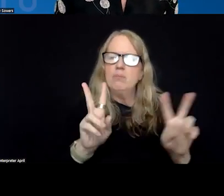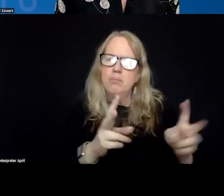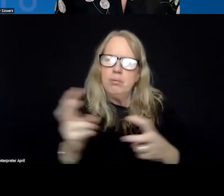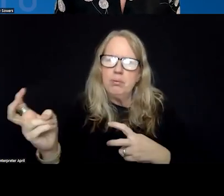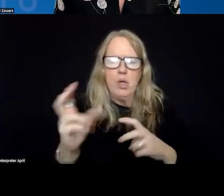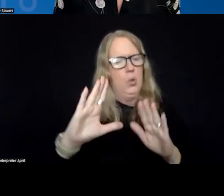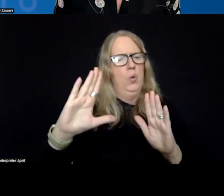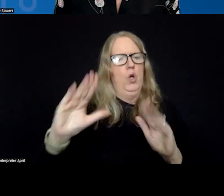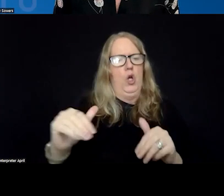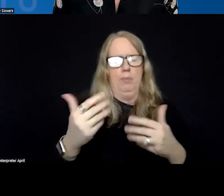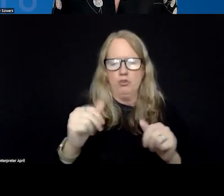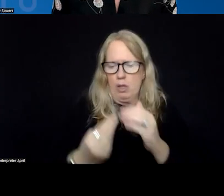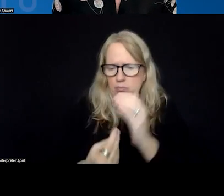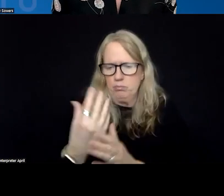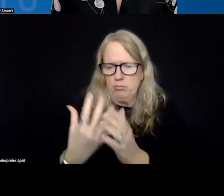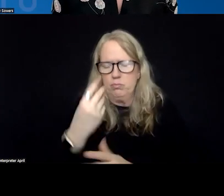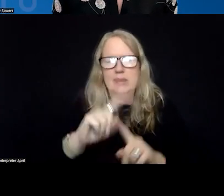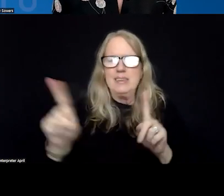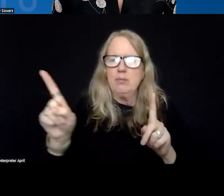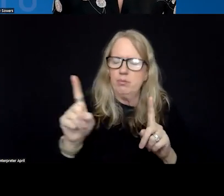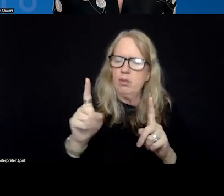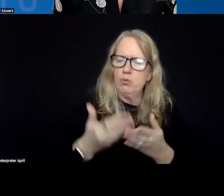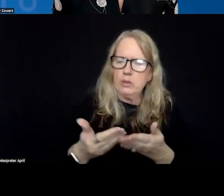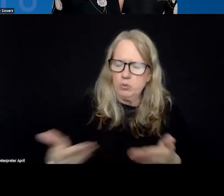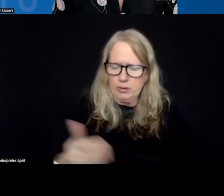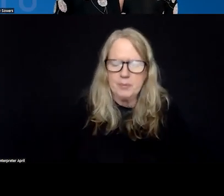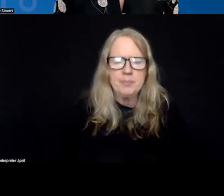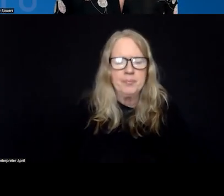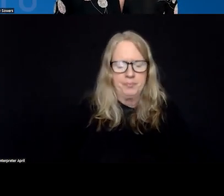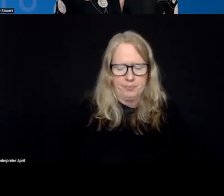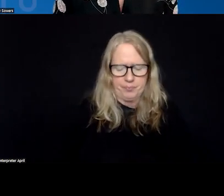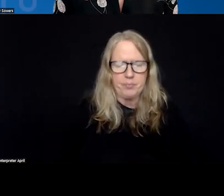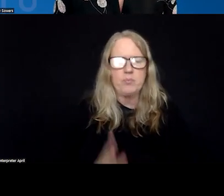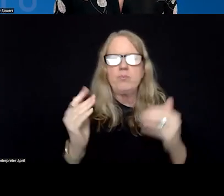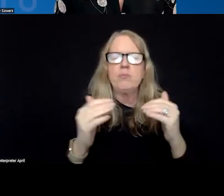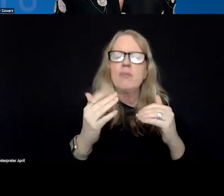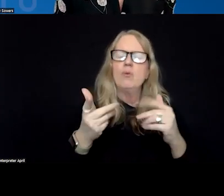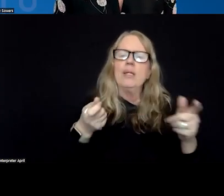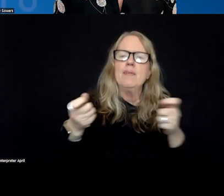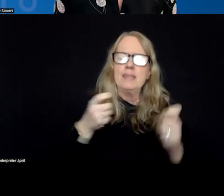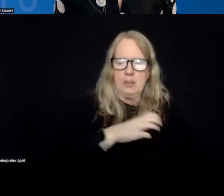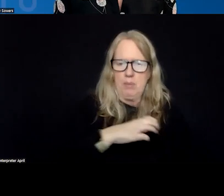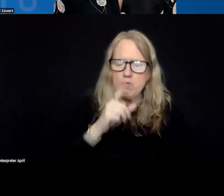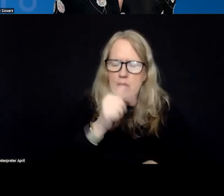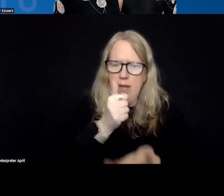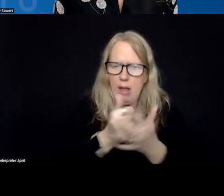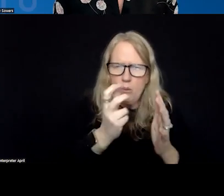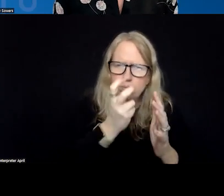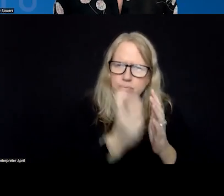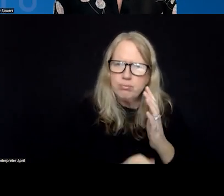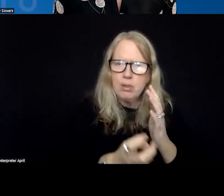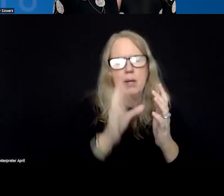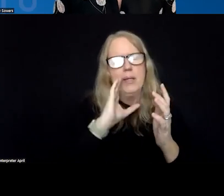to really cultivate resources around. And so the steering committee's also really helped us dive into, and this is an